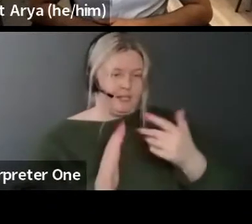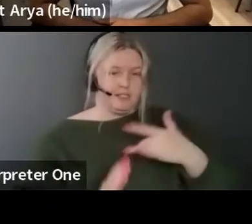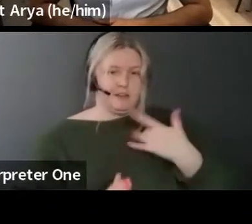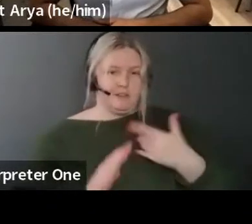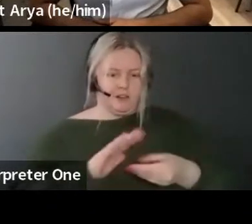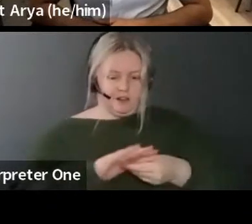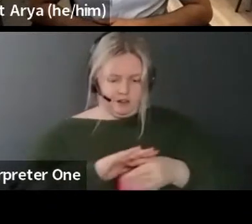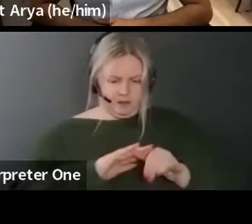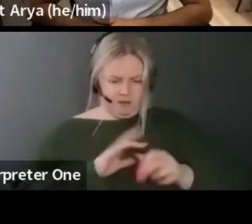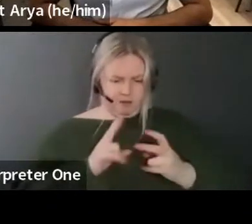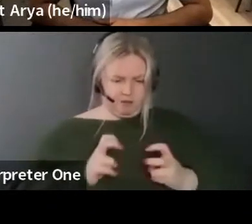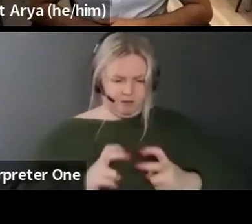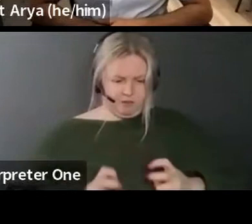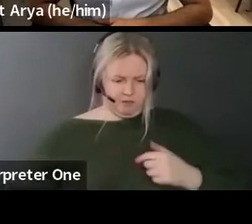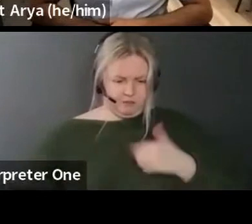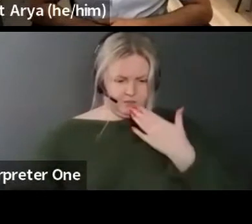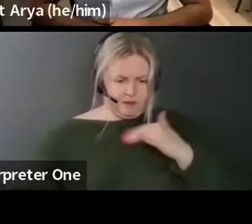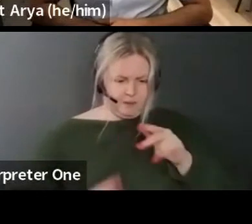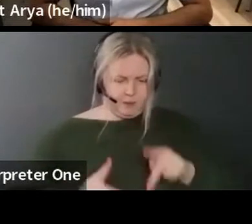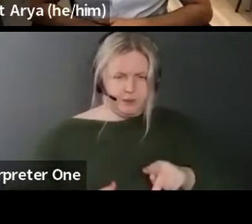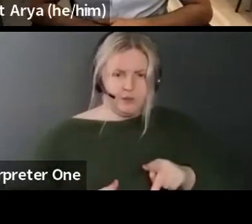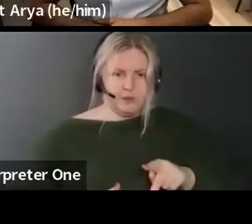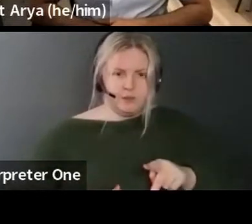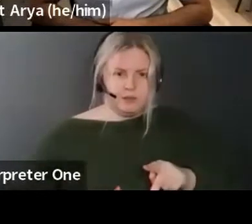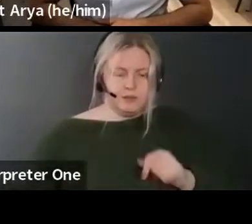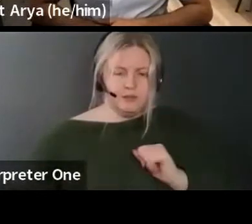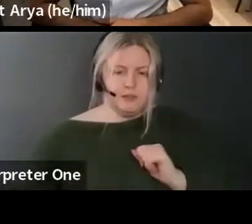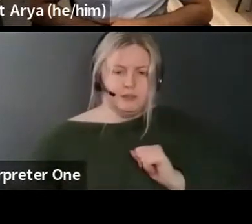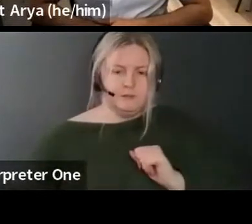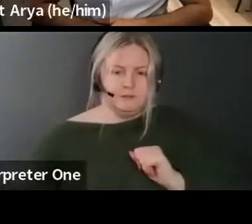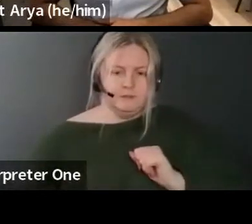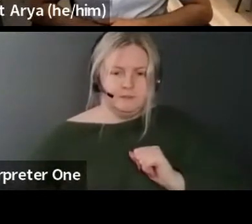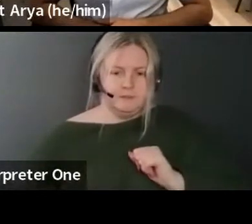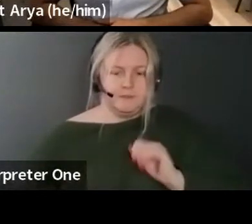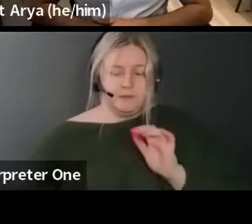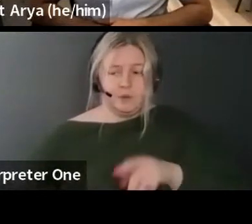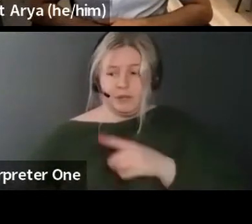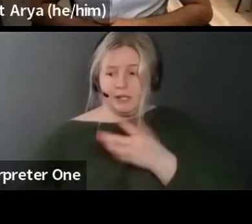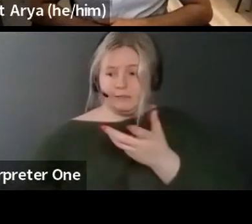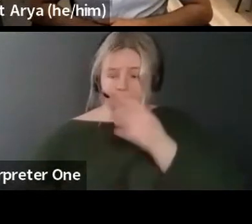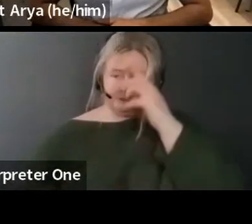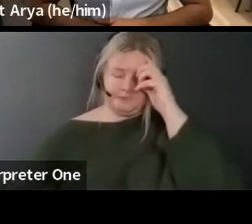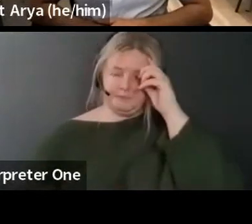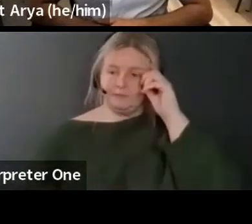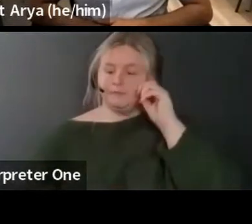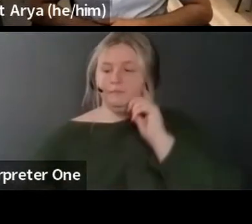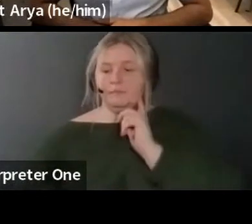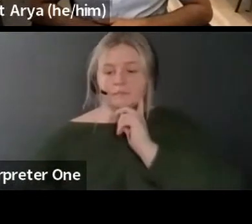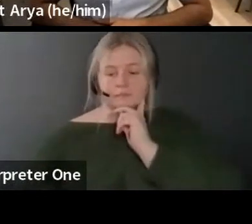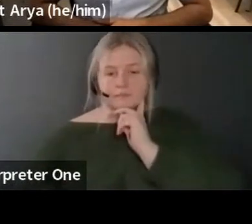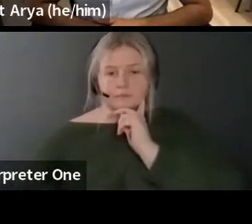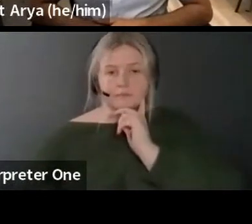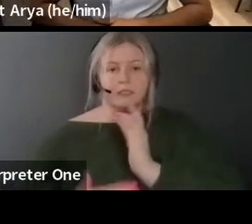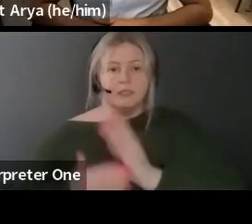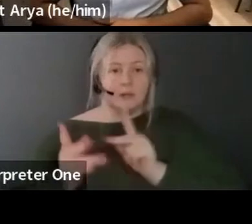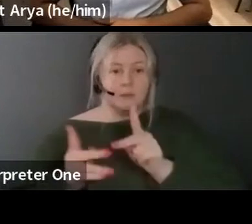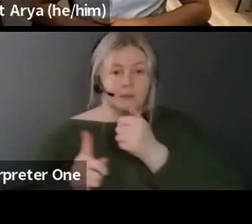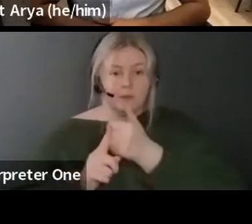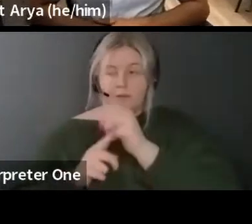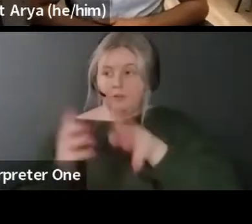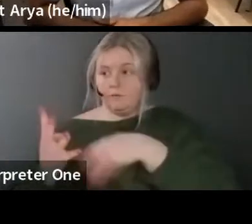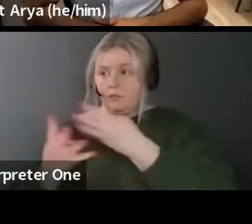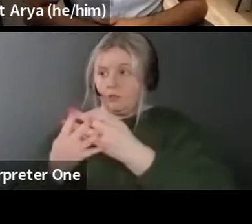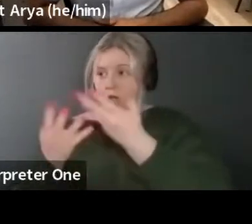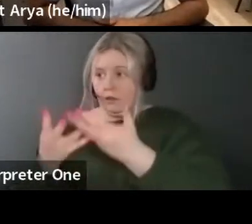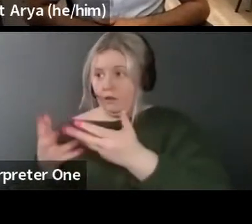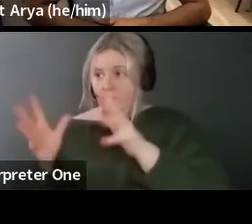most horrible things. So yeah, so after this comrade, like some people, they when they get out of jail, after